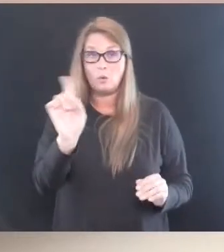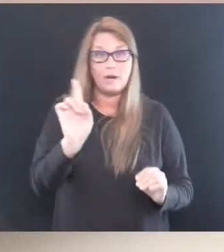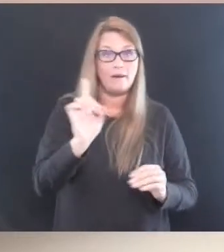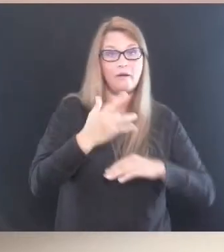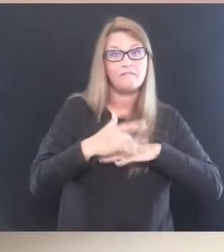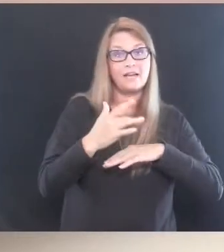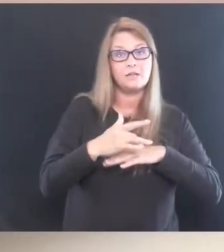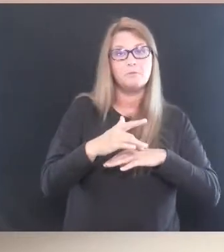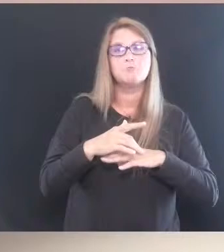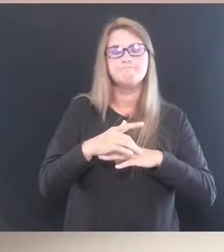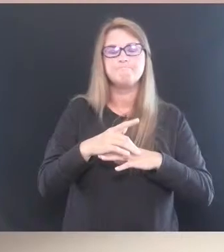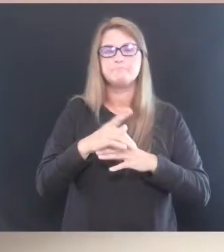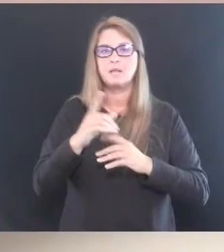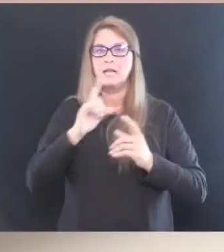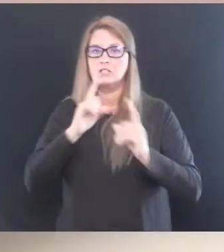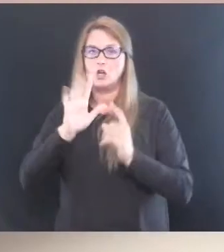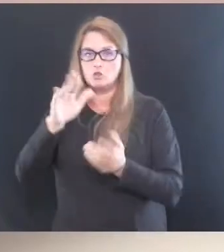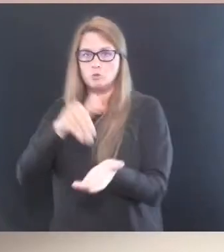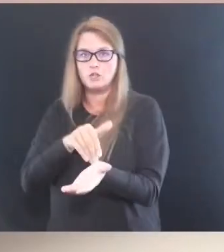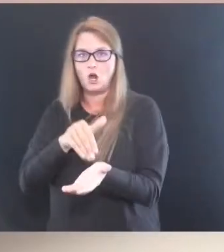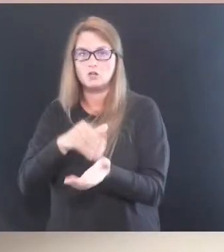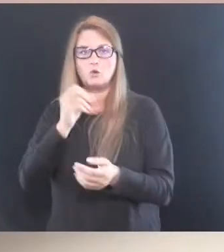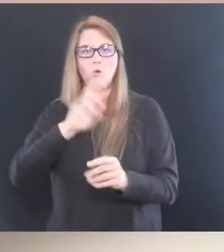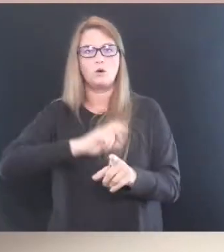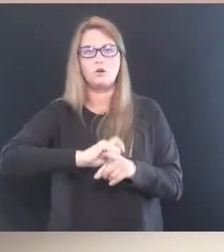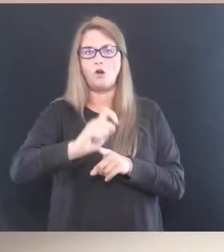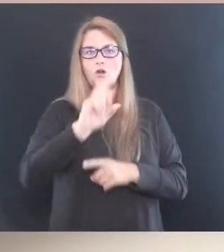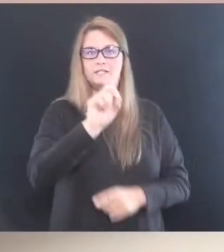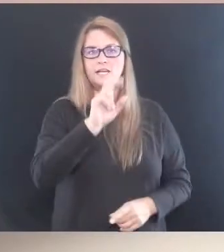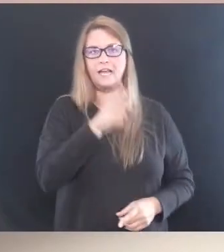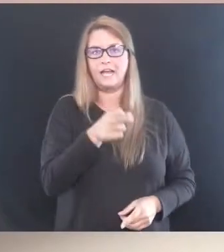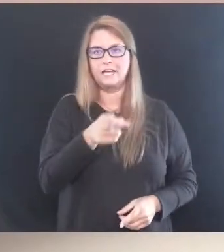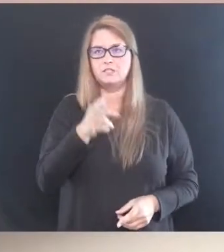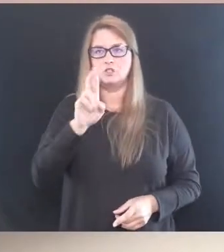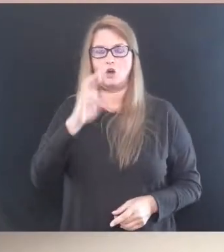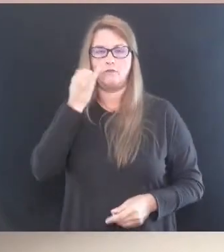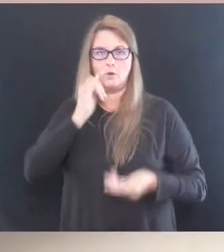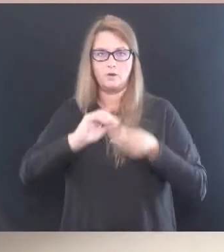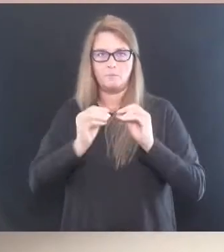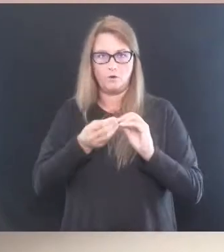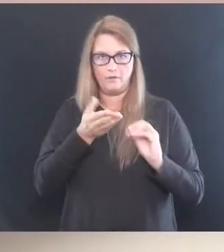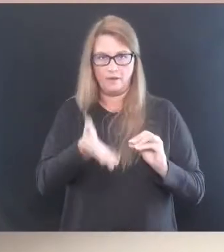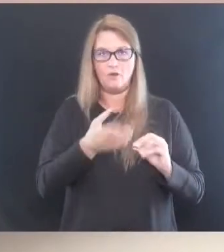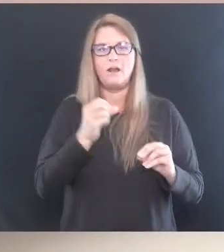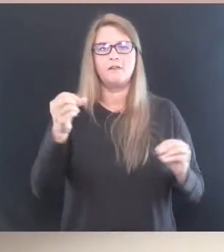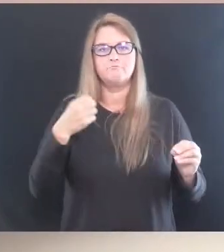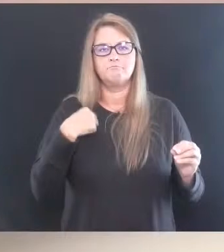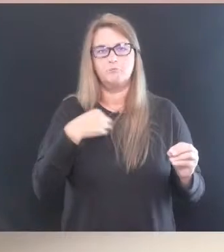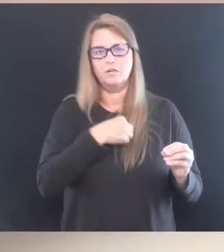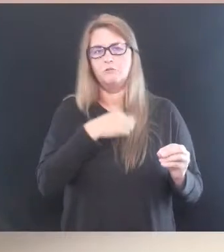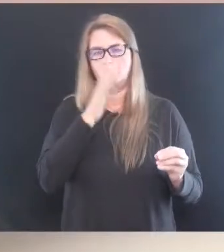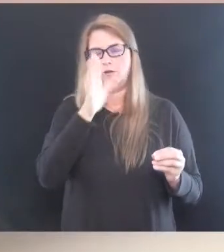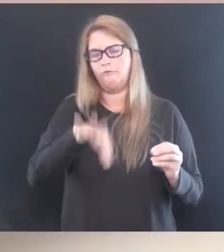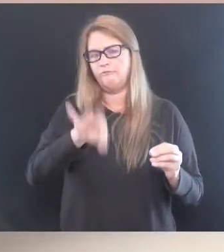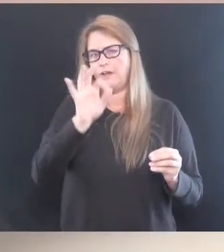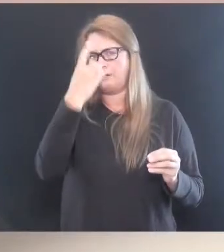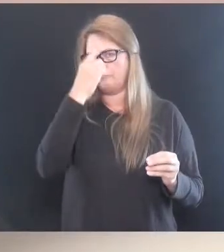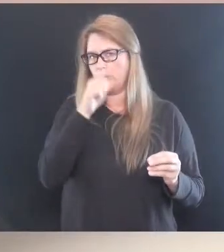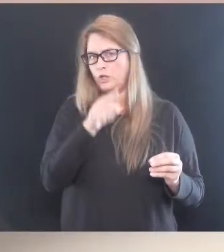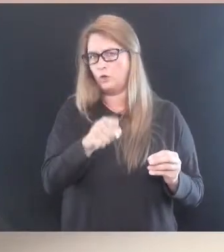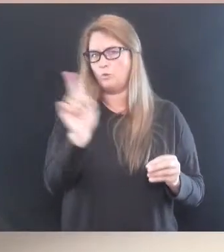available, talk to a provider or call the DHHR hotline, and we will get you to